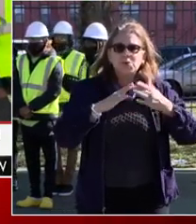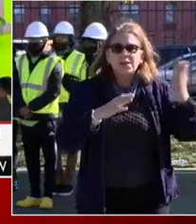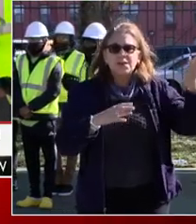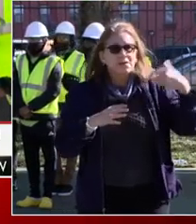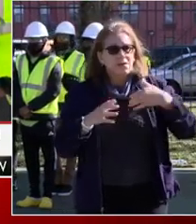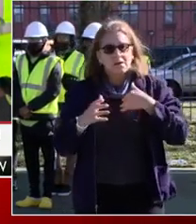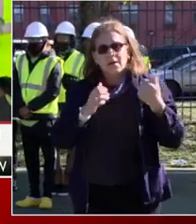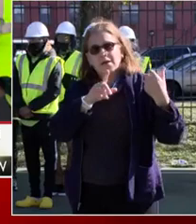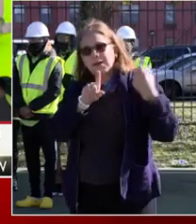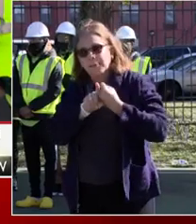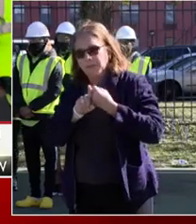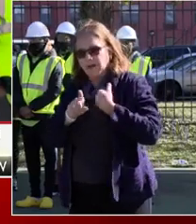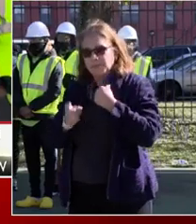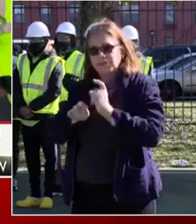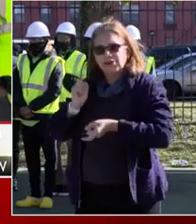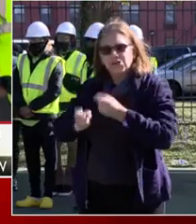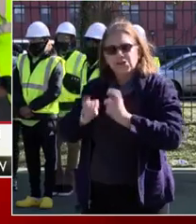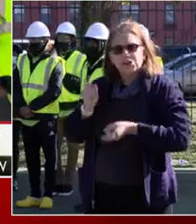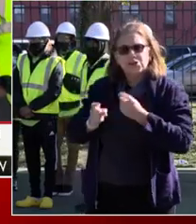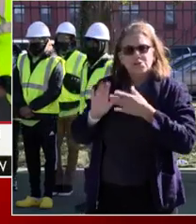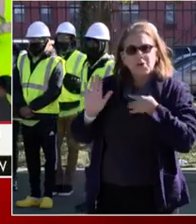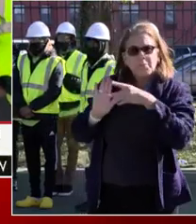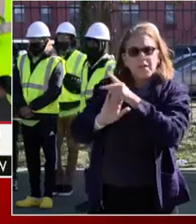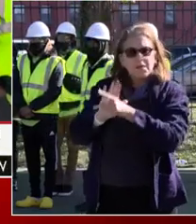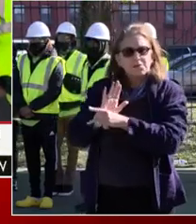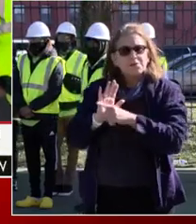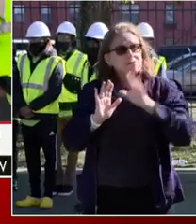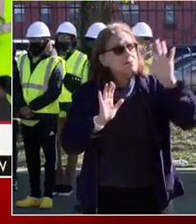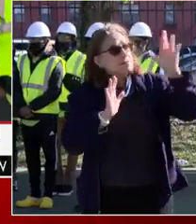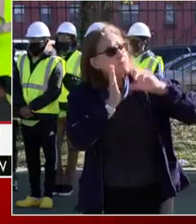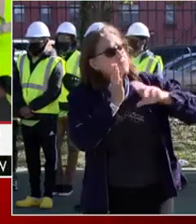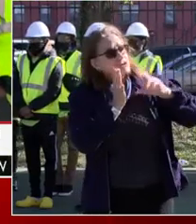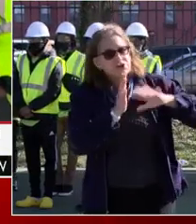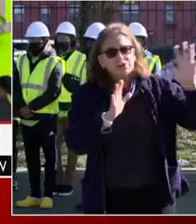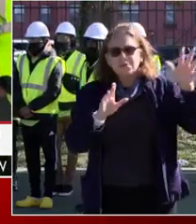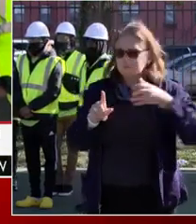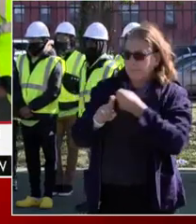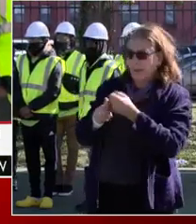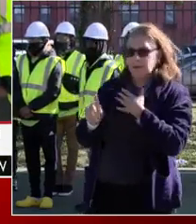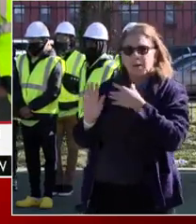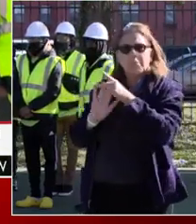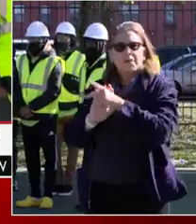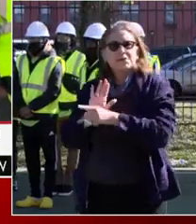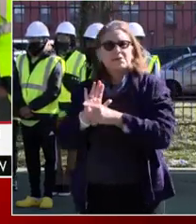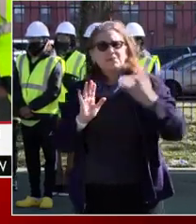Community questions? Any community questions? Yes.